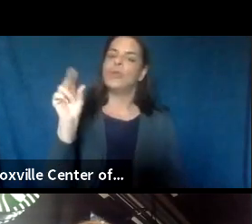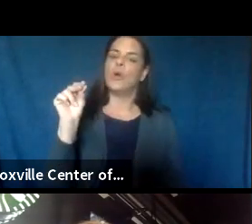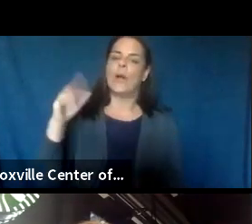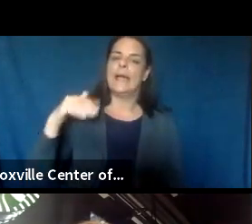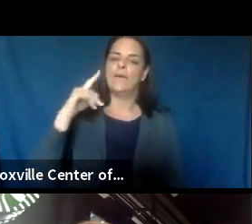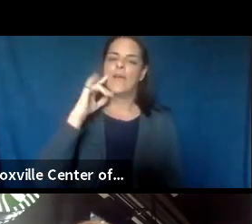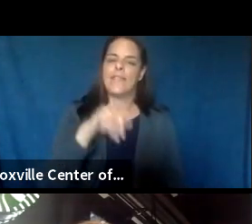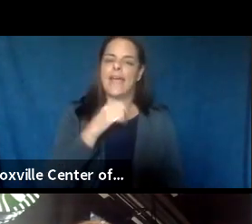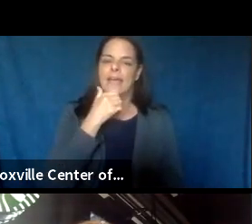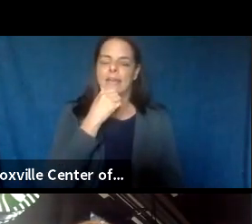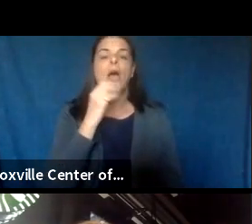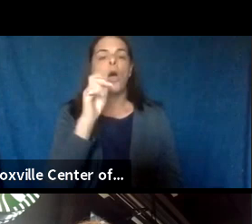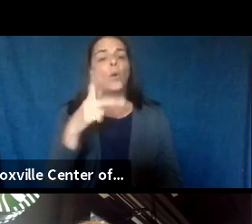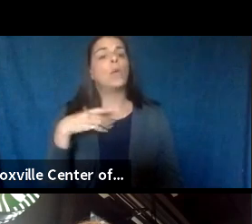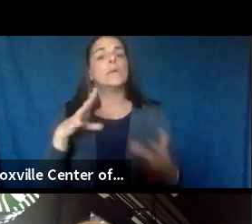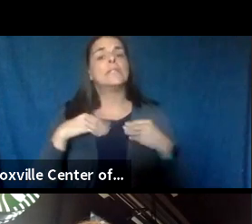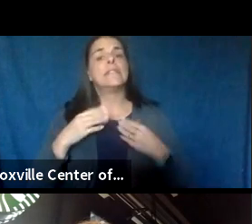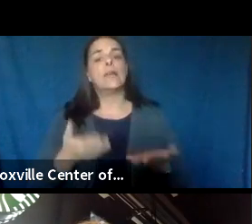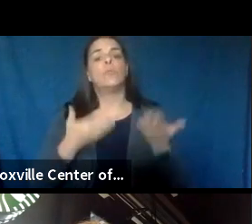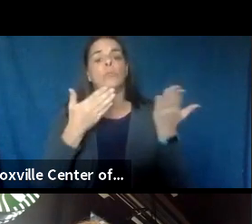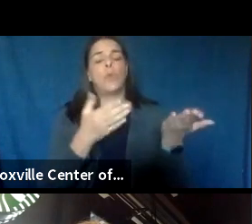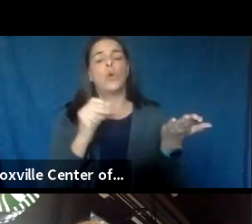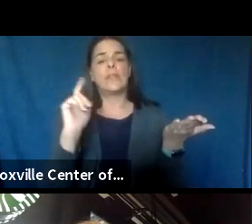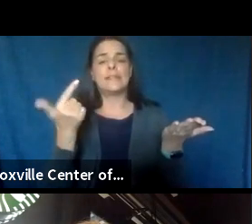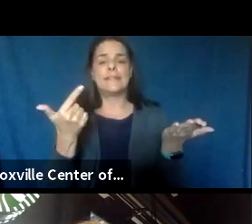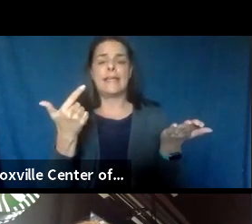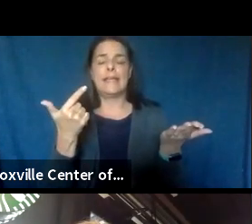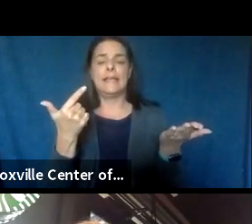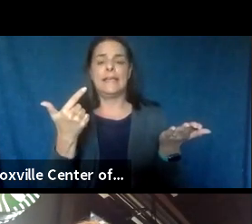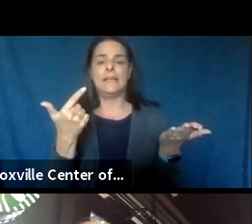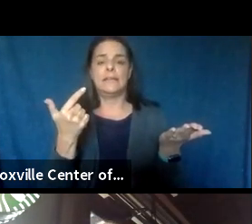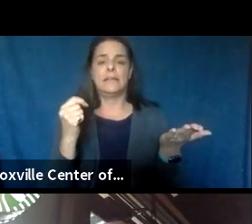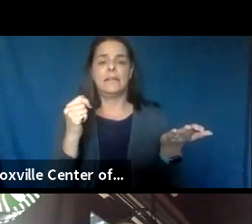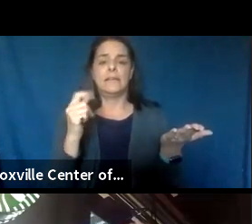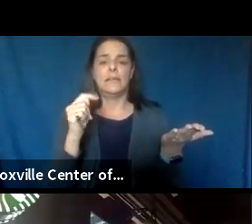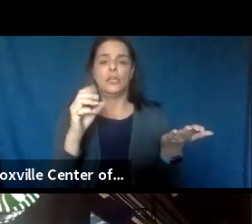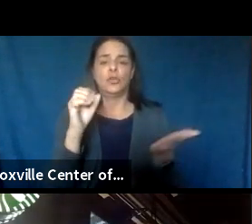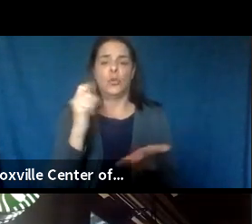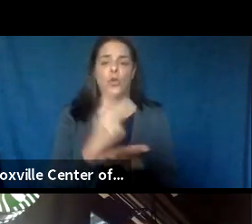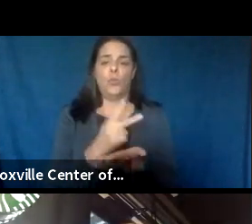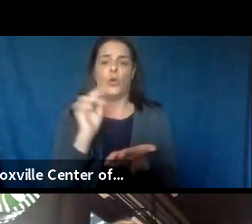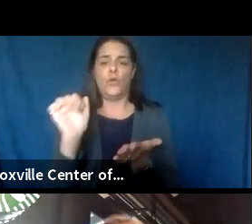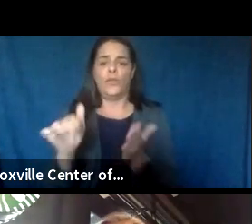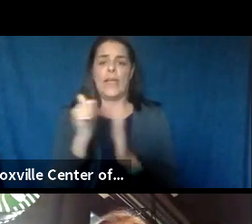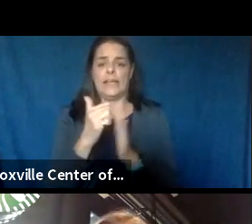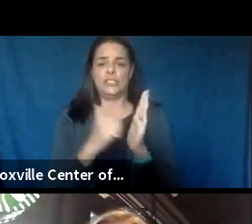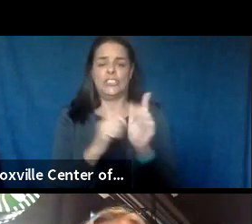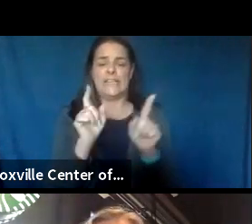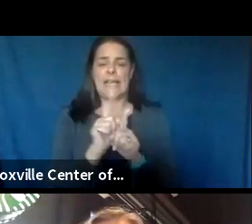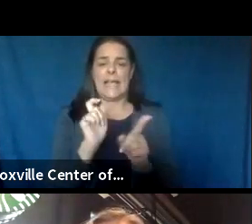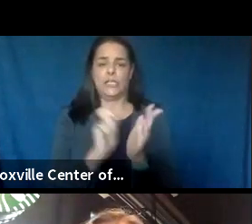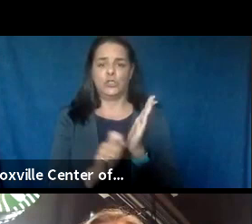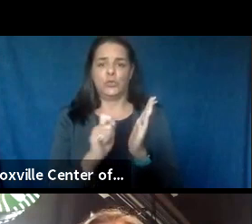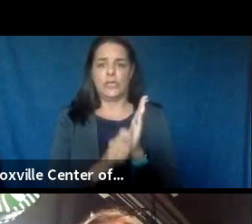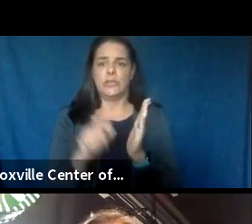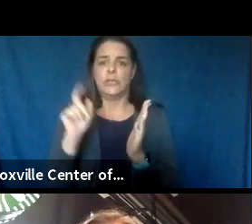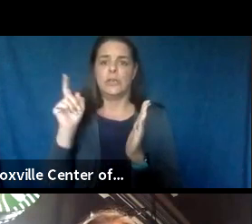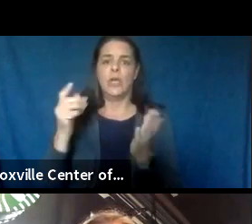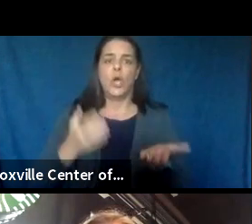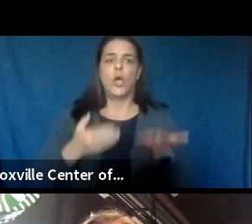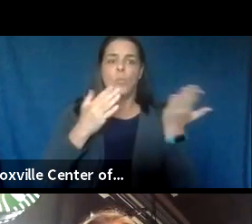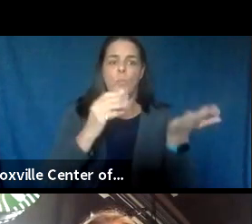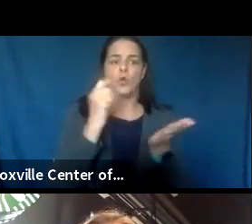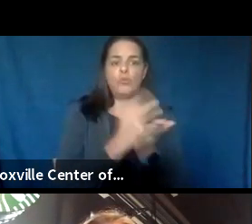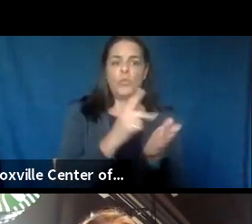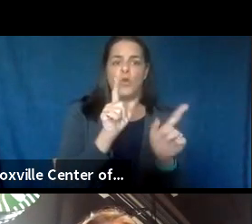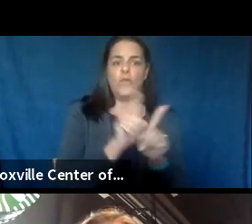Okay, let's entertain a motion and a second to approve the agenda as written. Motion to approve the agenda as